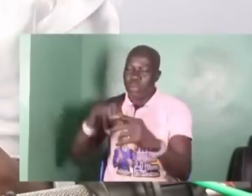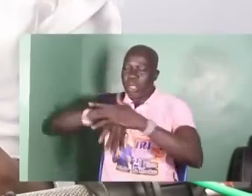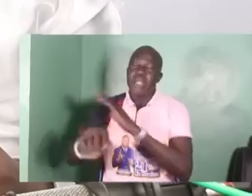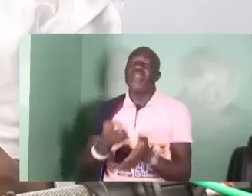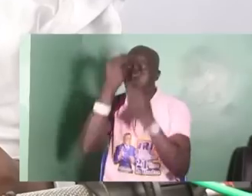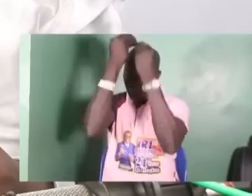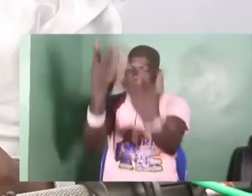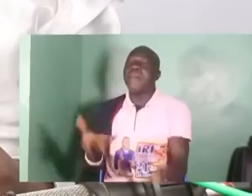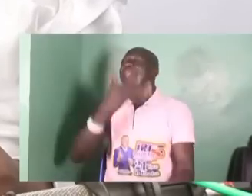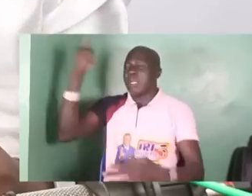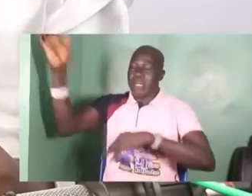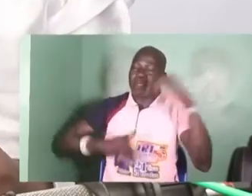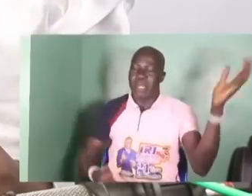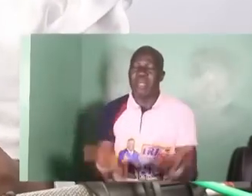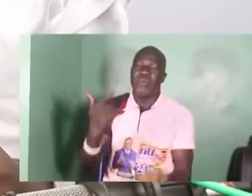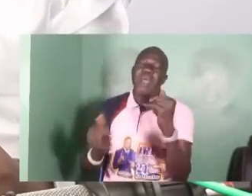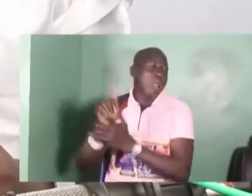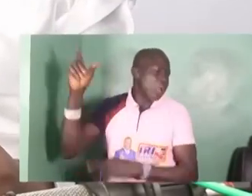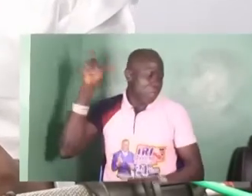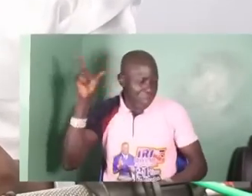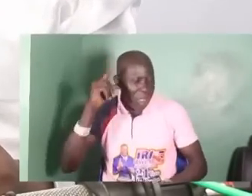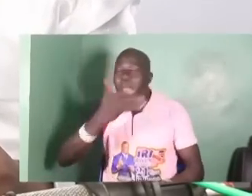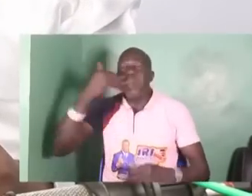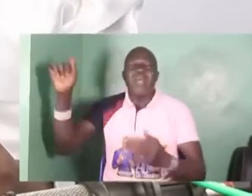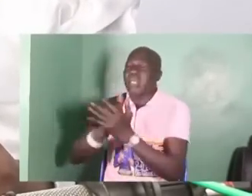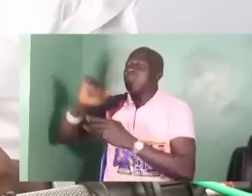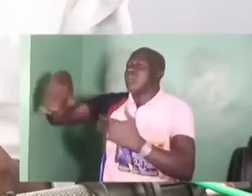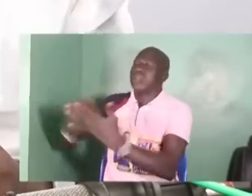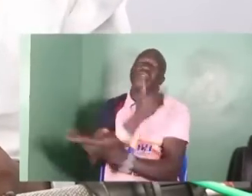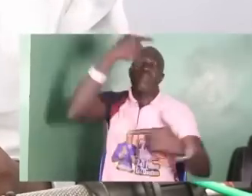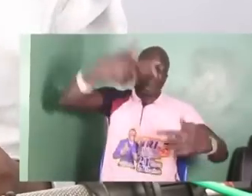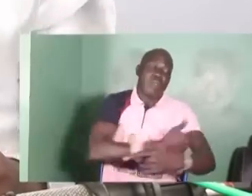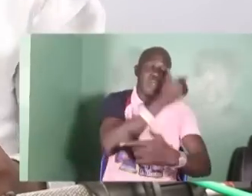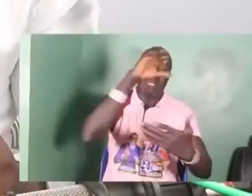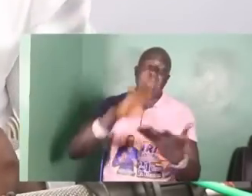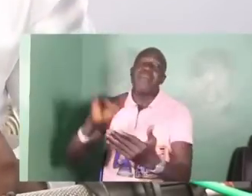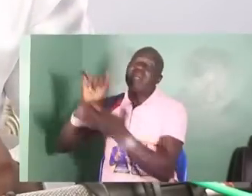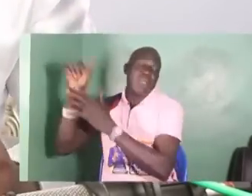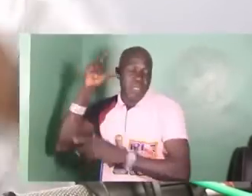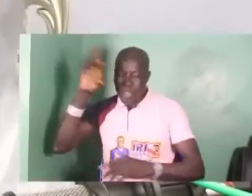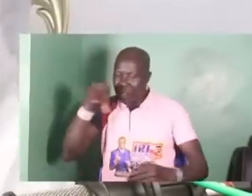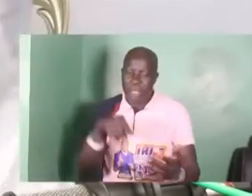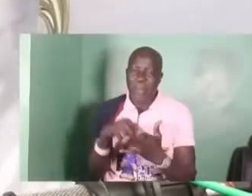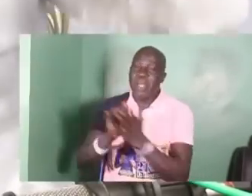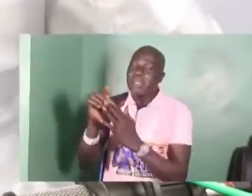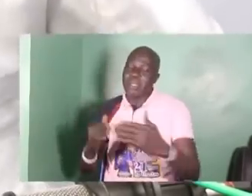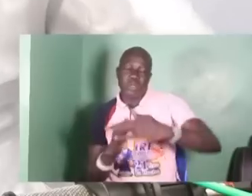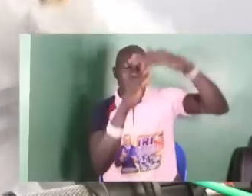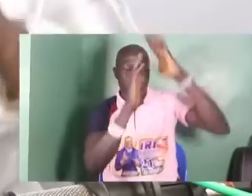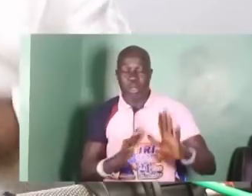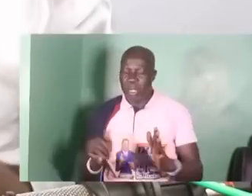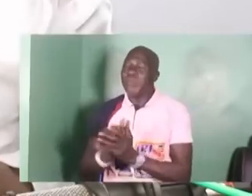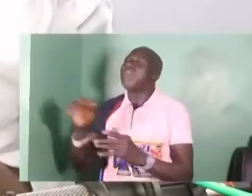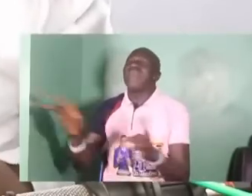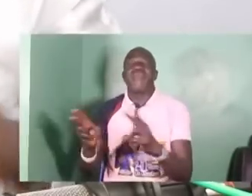Ese keso. O soro kan. He says something. O soro kan. He says John chapter 11. Joan Orikakola. Verse 9. Ese keso. E gba mi sir.